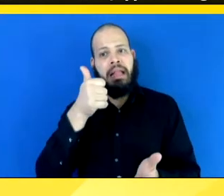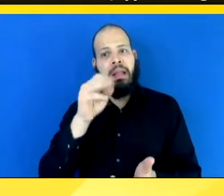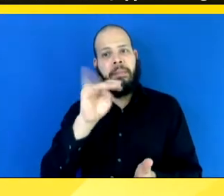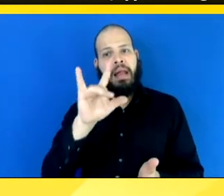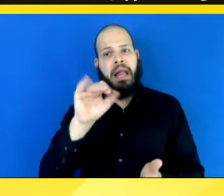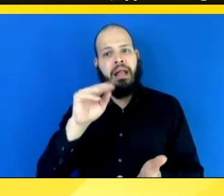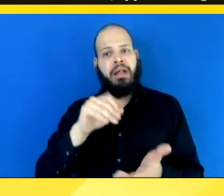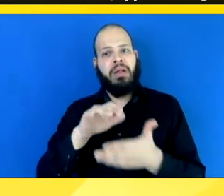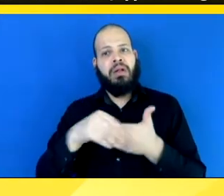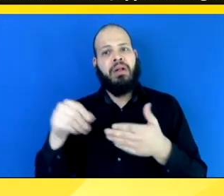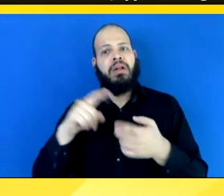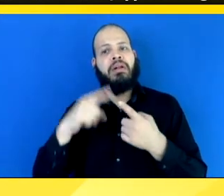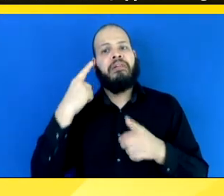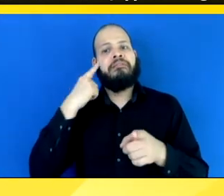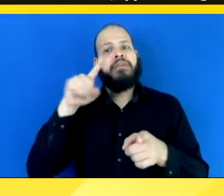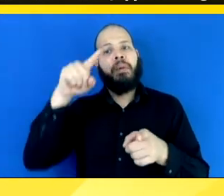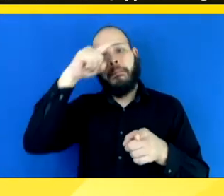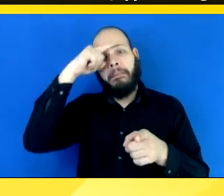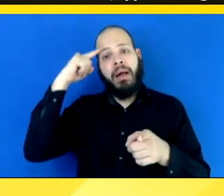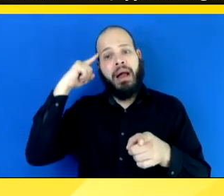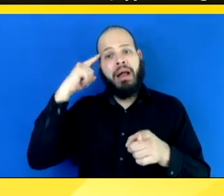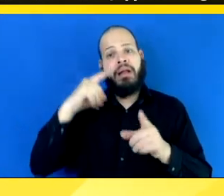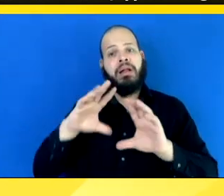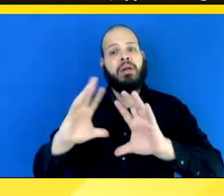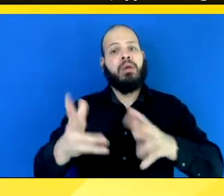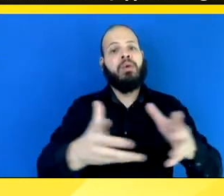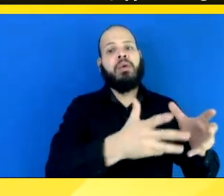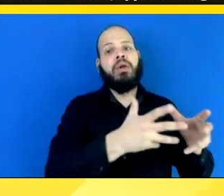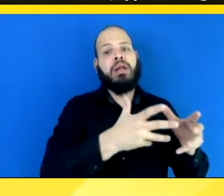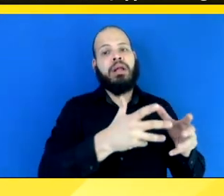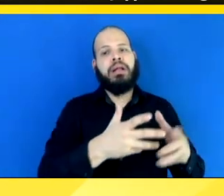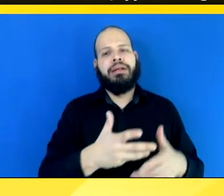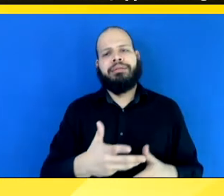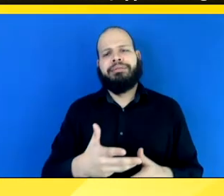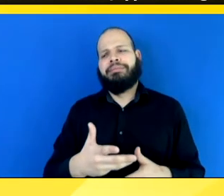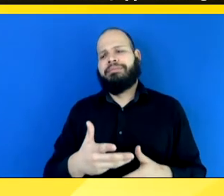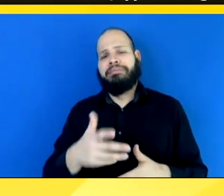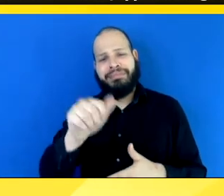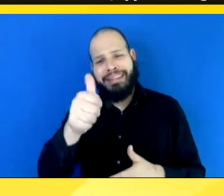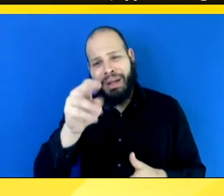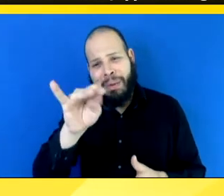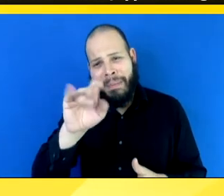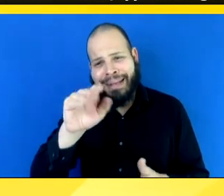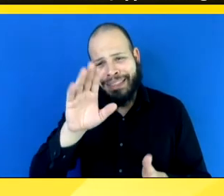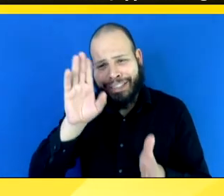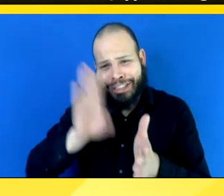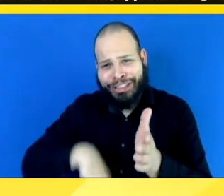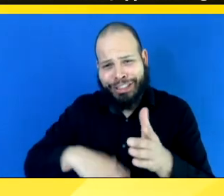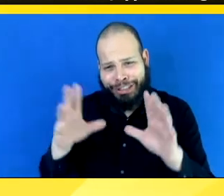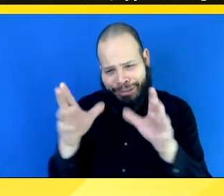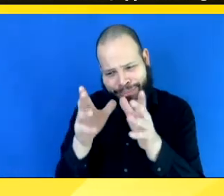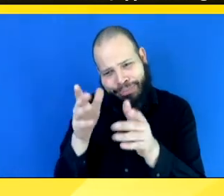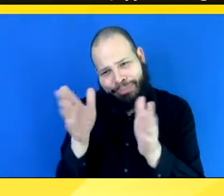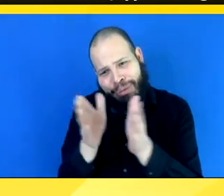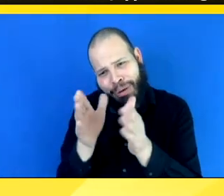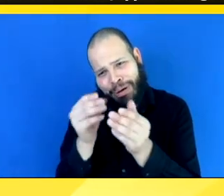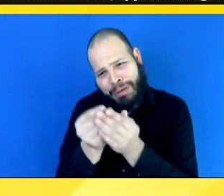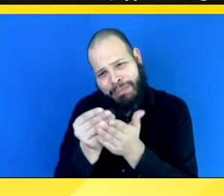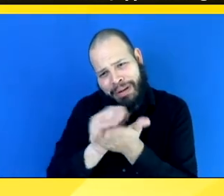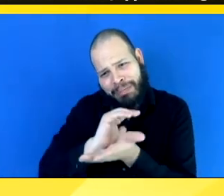Chump change. Yeah. Yes. And he was going to organize up groups to give some millions of dollars to organizations. I want to say